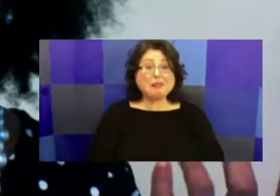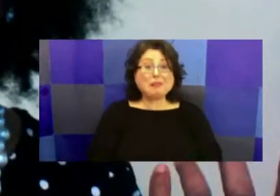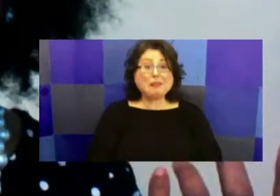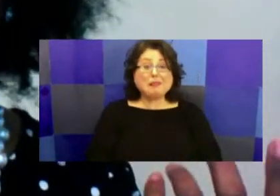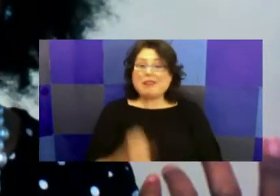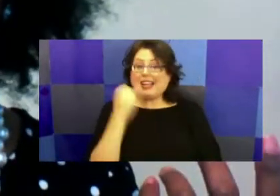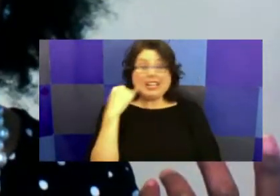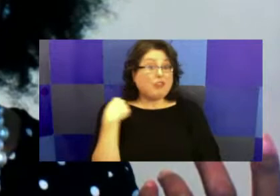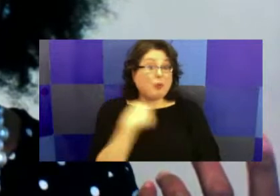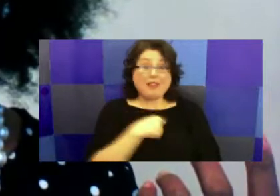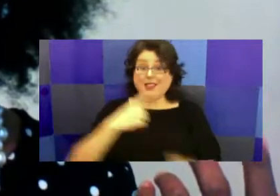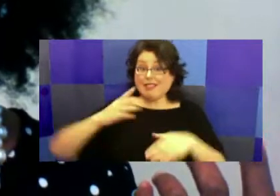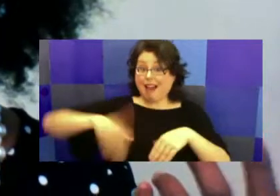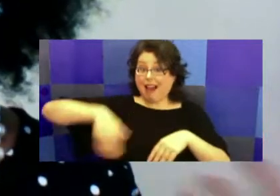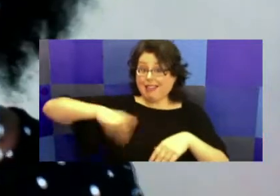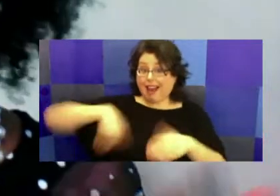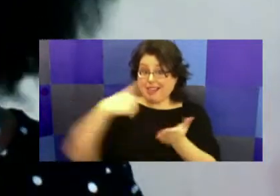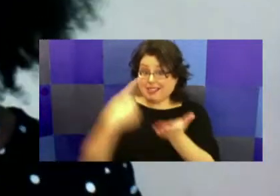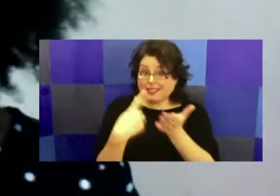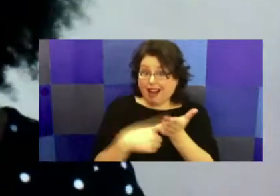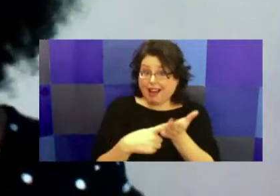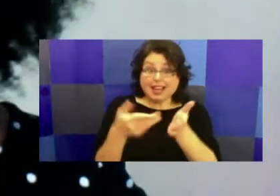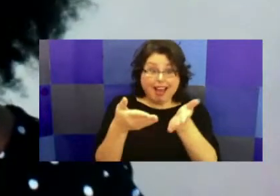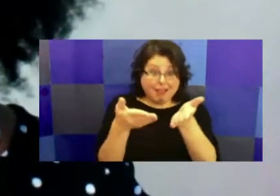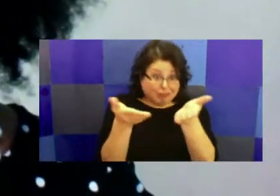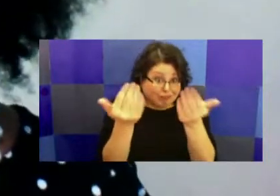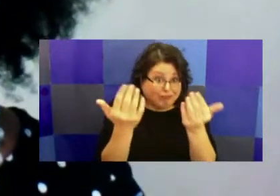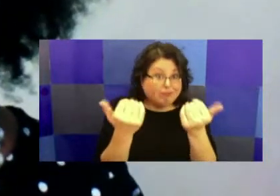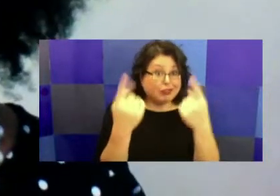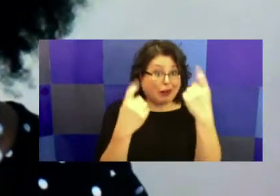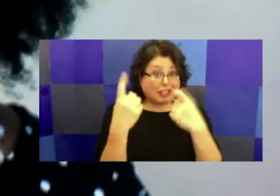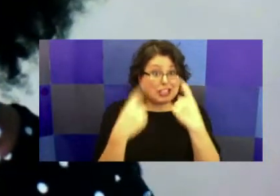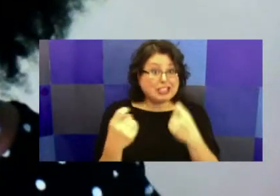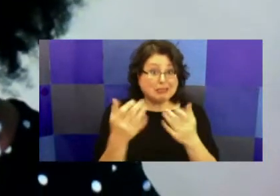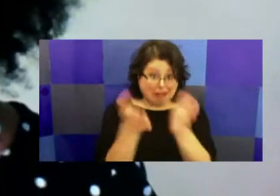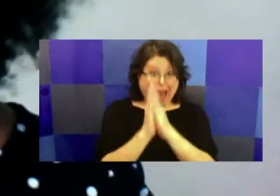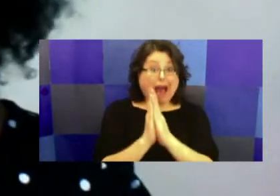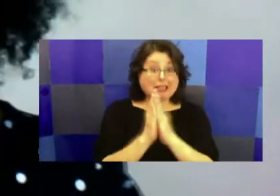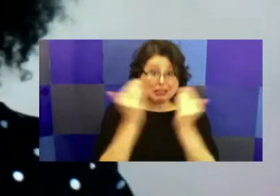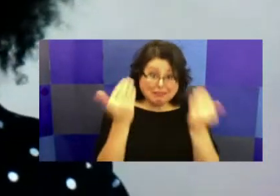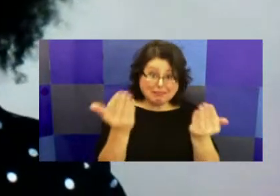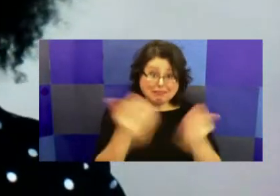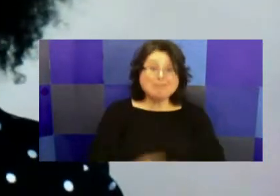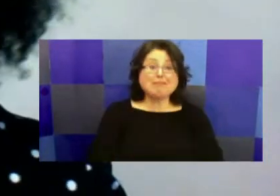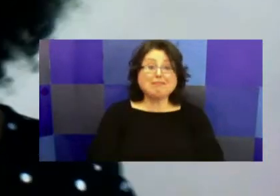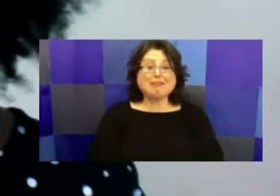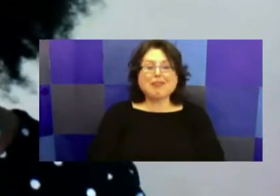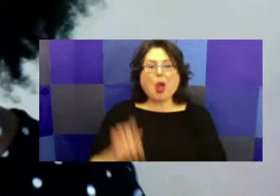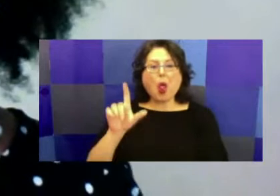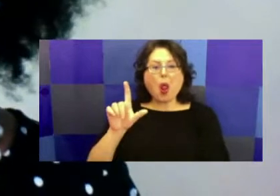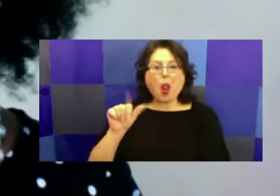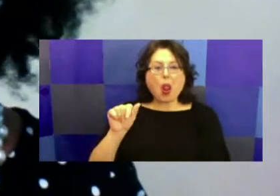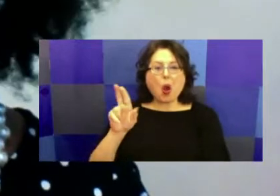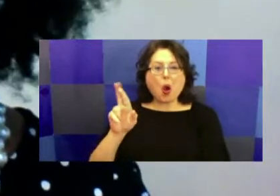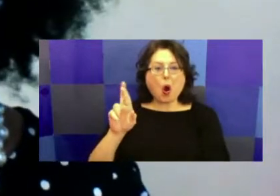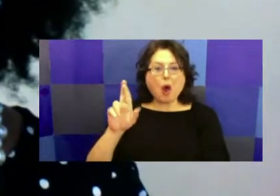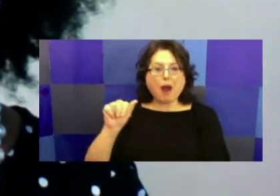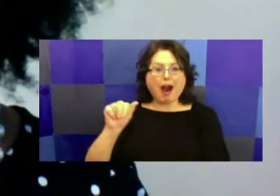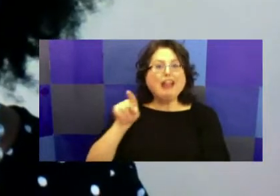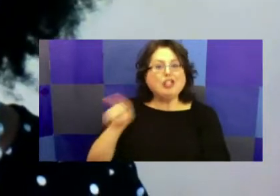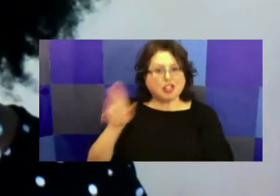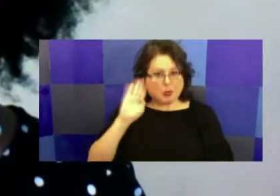yet covered that you would like to hear about. And Laura is going to help me with moderating